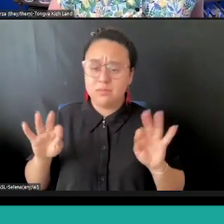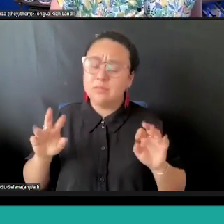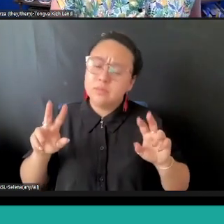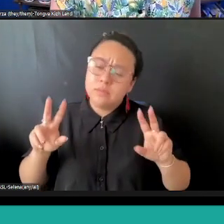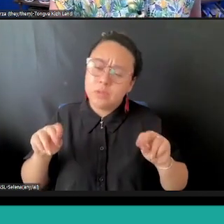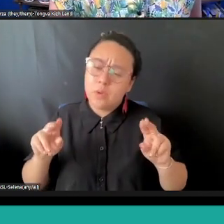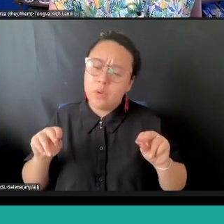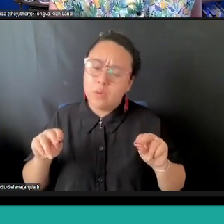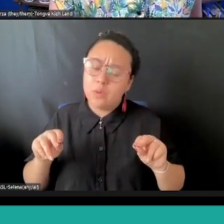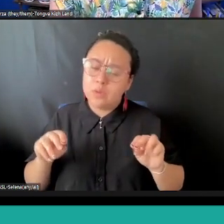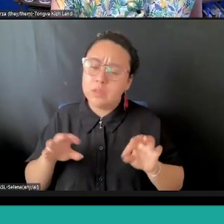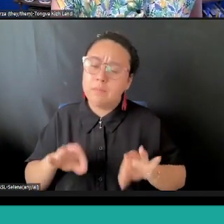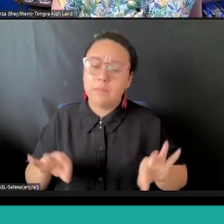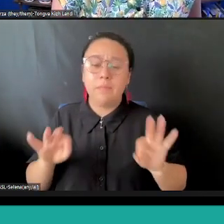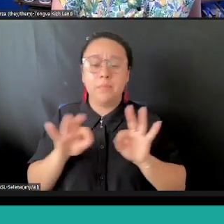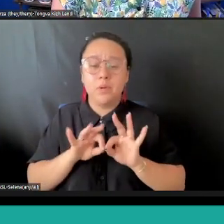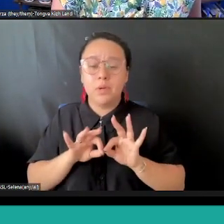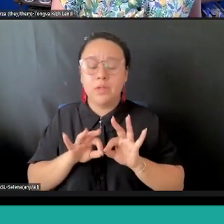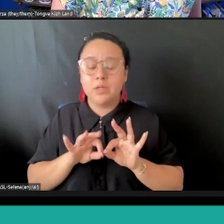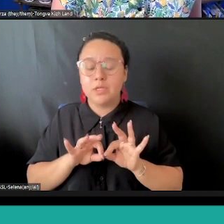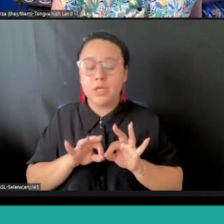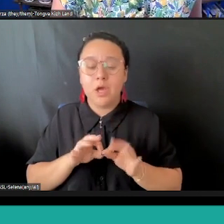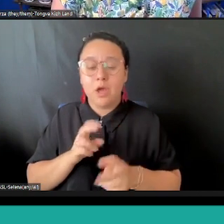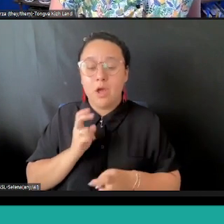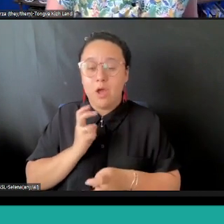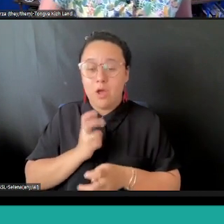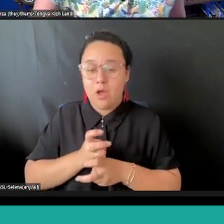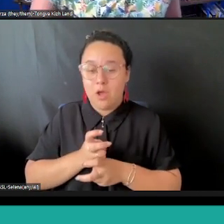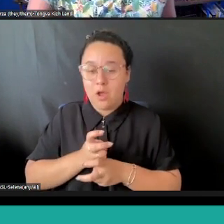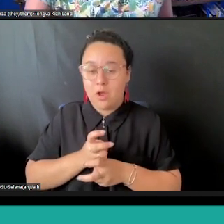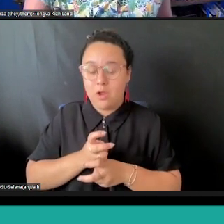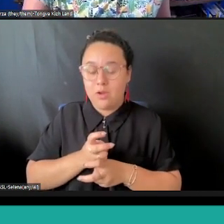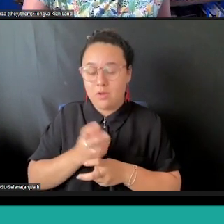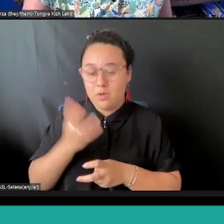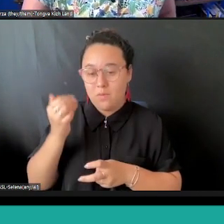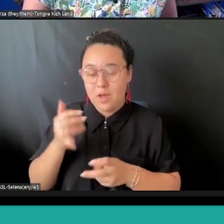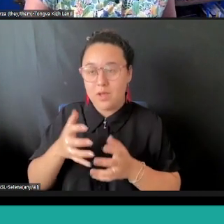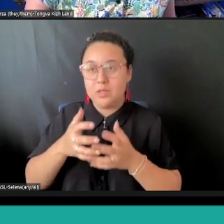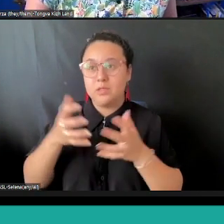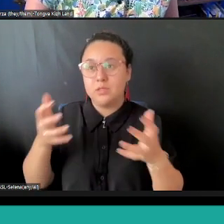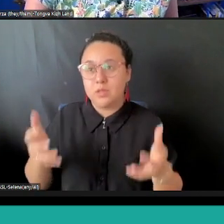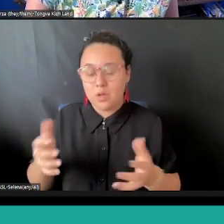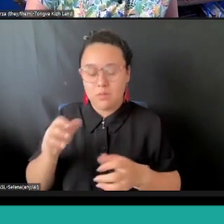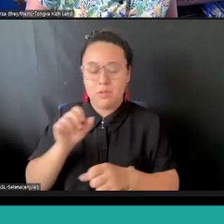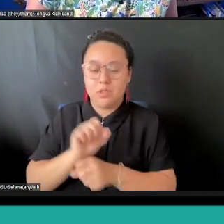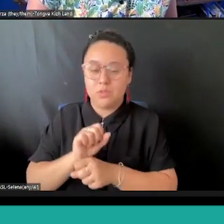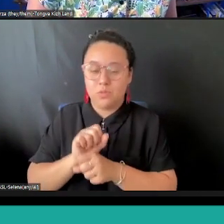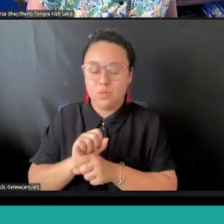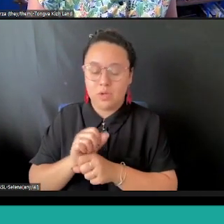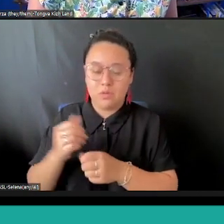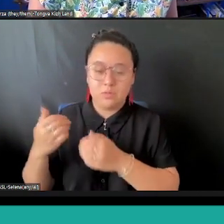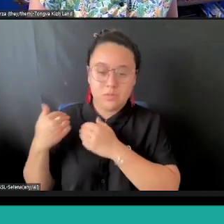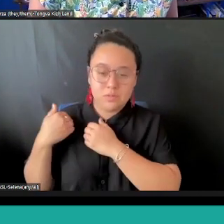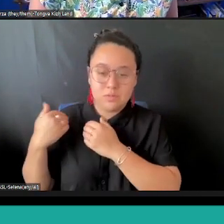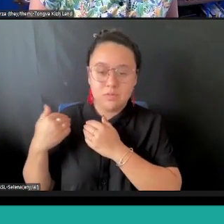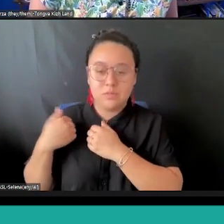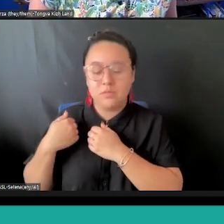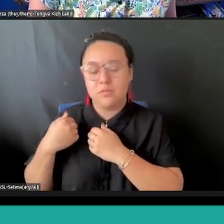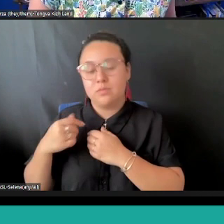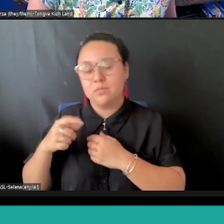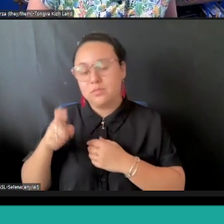And it's really hard because there's so much work, right? There's so much great work that needs to get